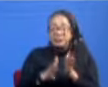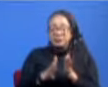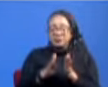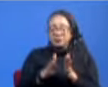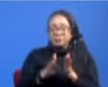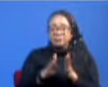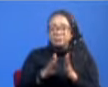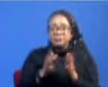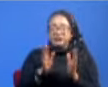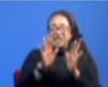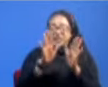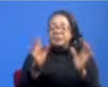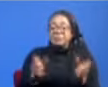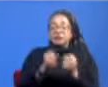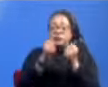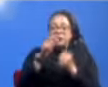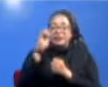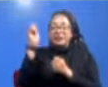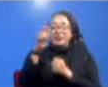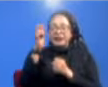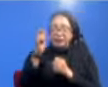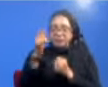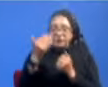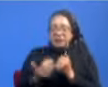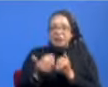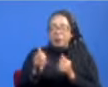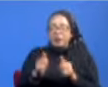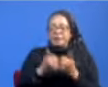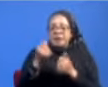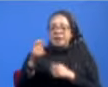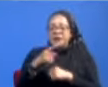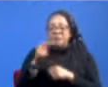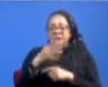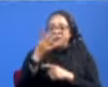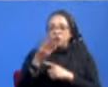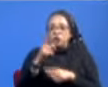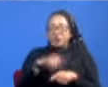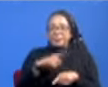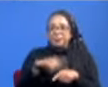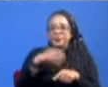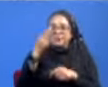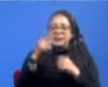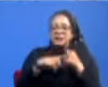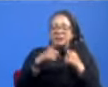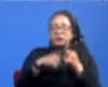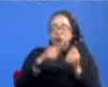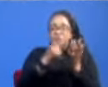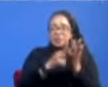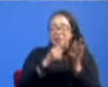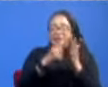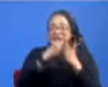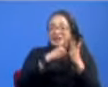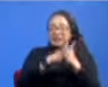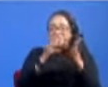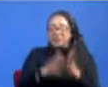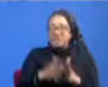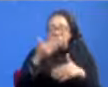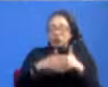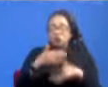His abduction in Kenya's capital comes 4 months after 36 Ugandan activists associated with him